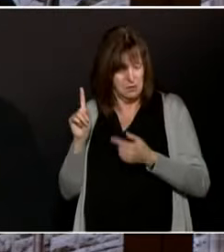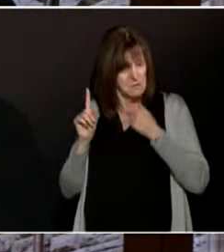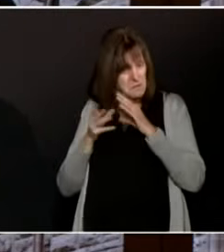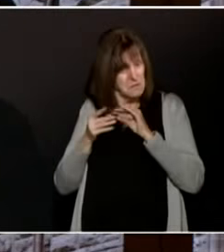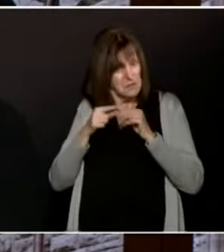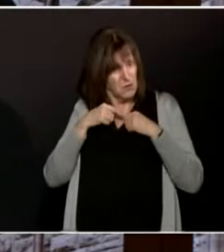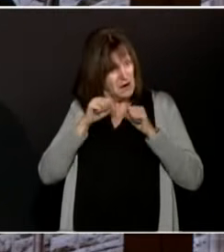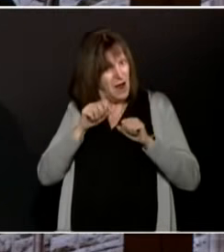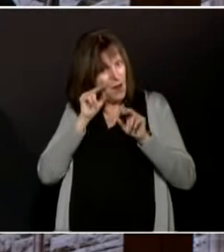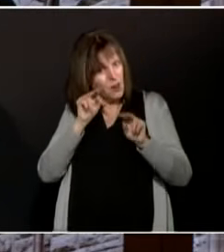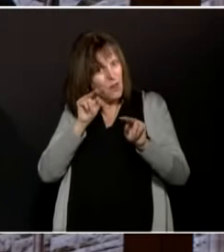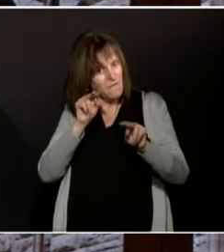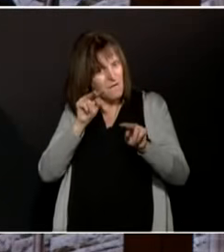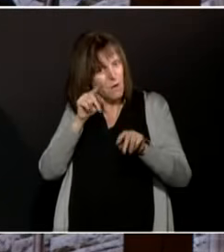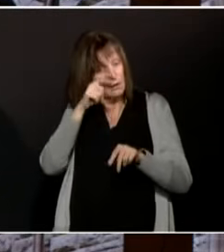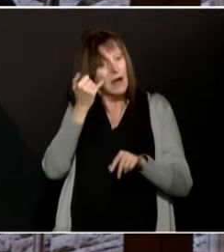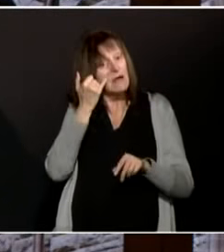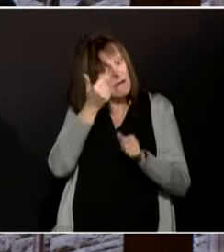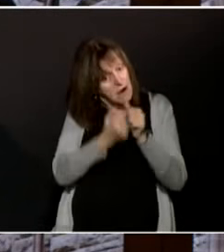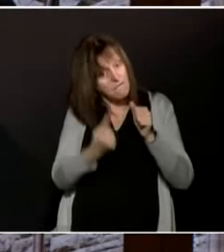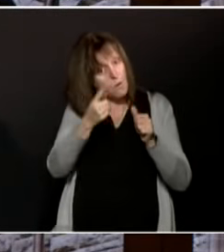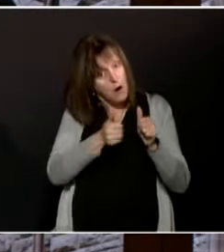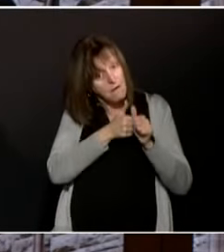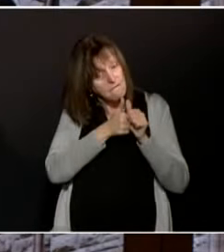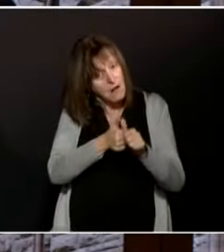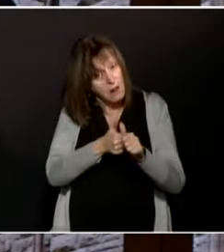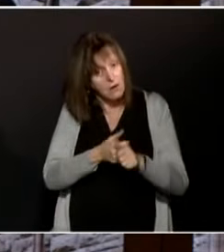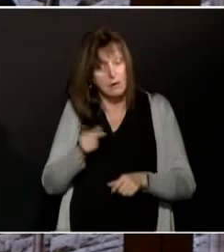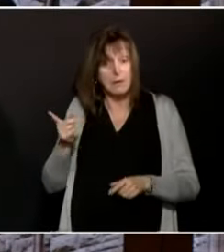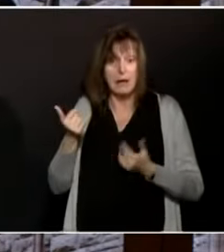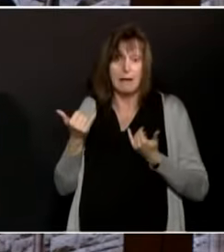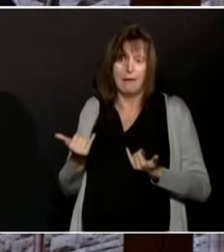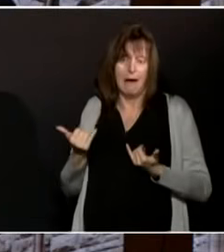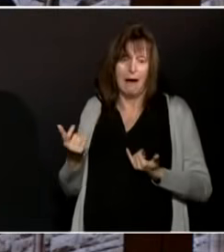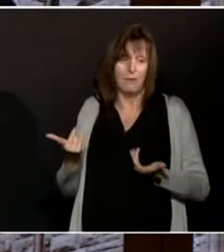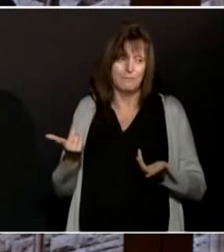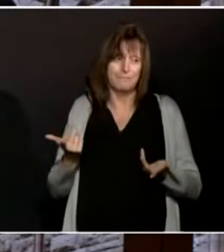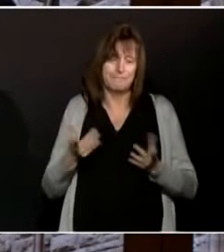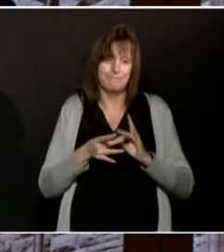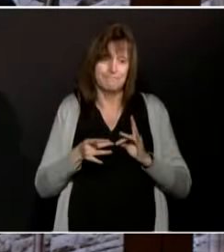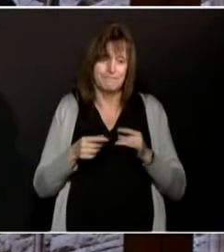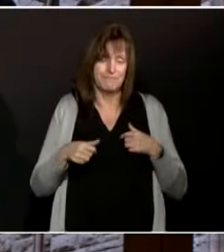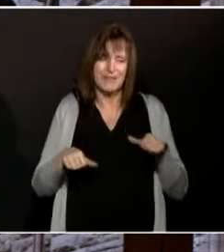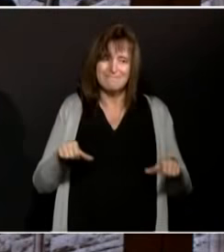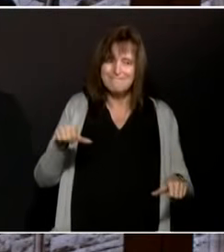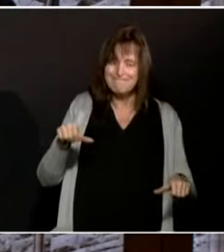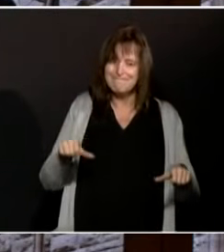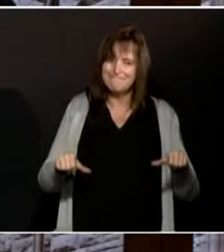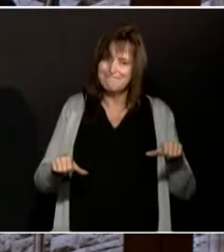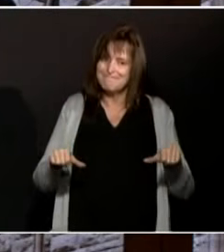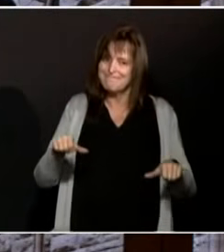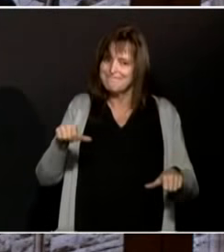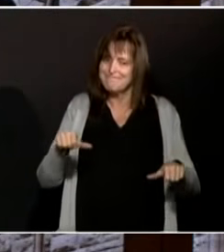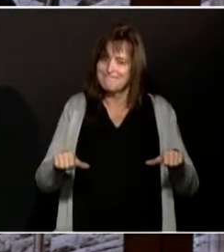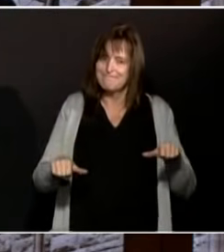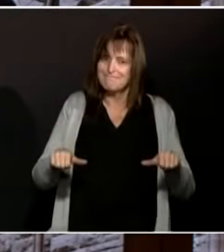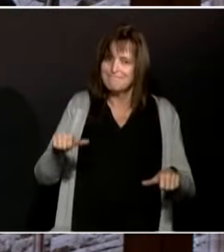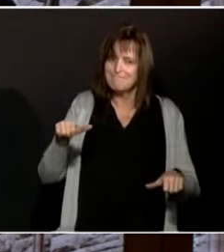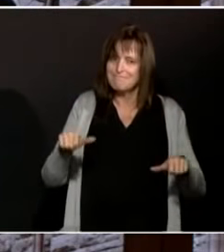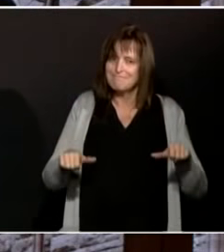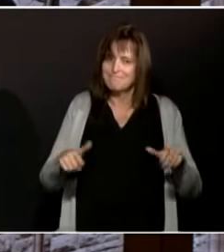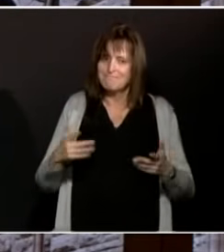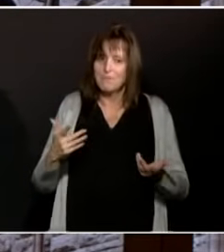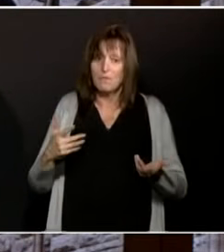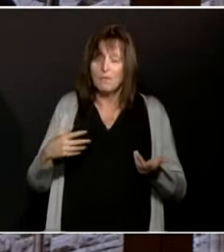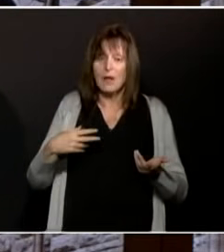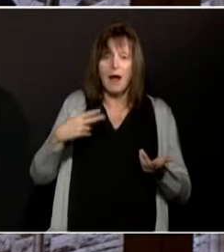so sure. And they talked about high case numbers over the summer. That depends on a lot of things there. And I think if